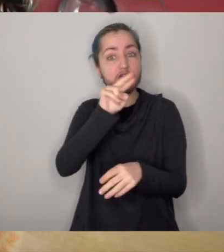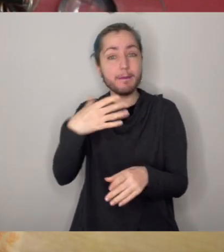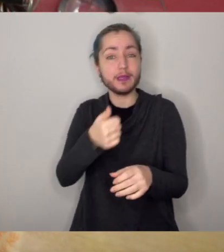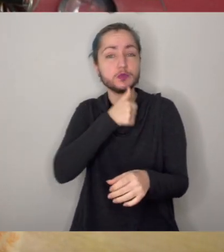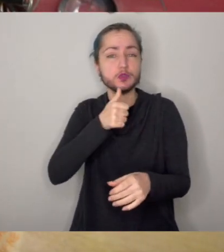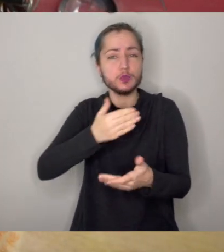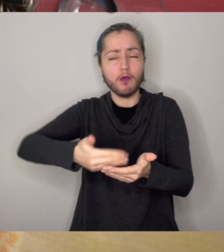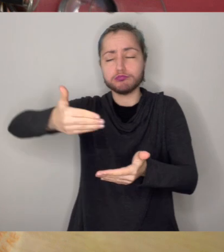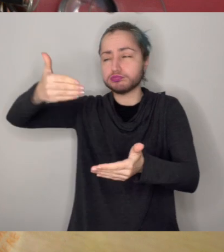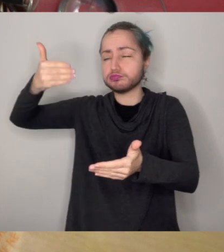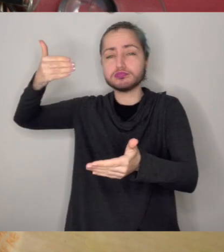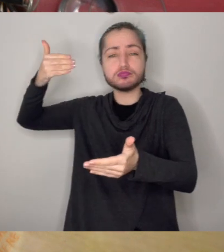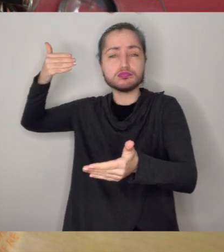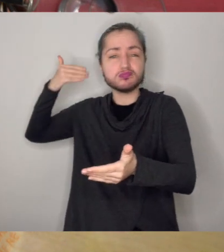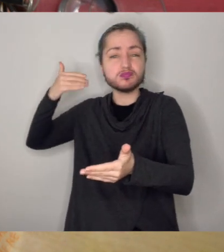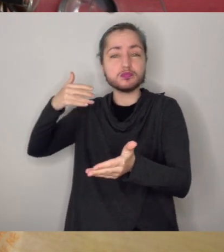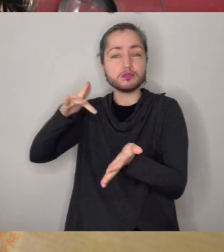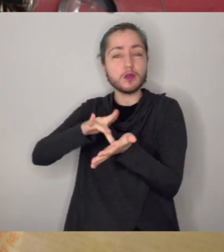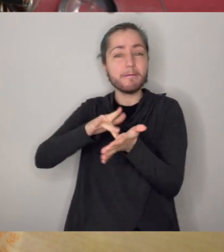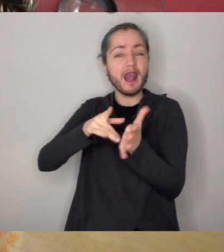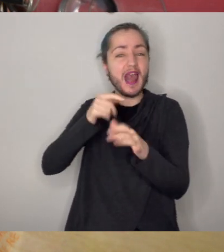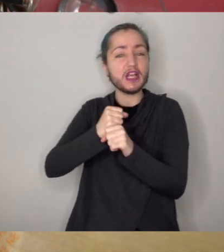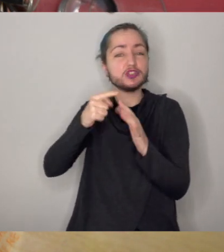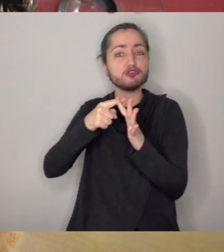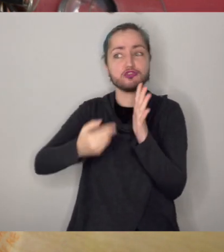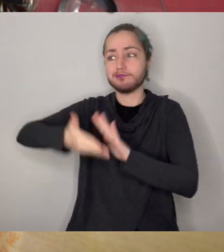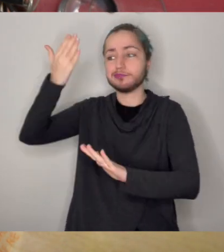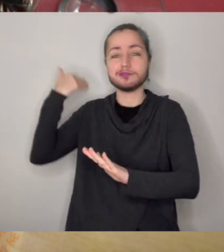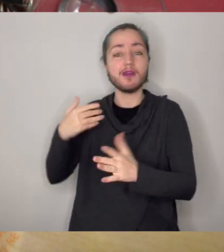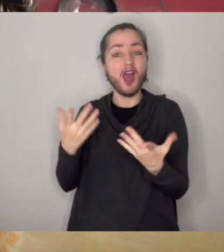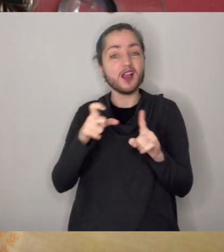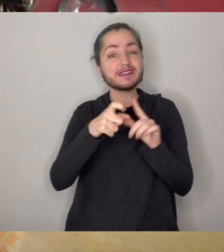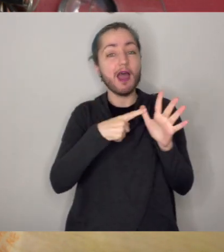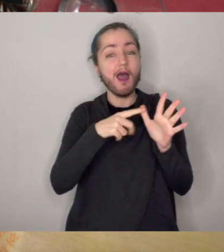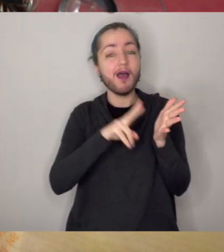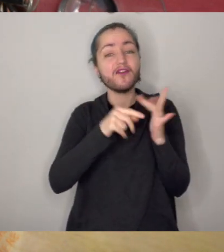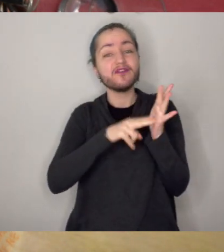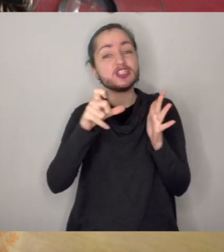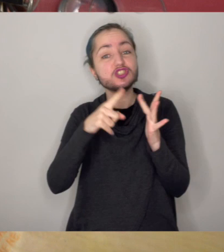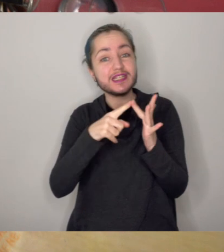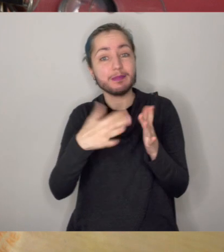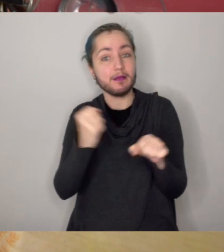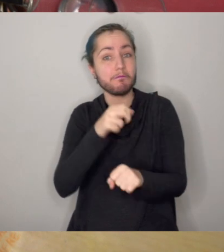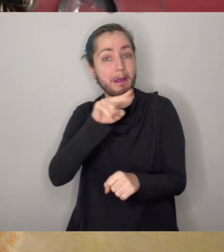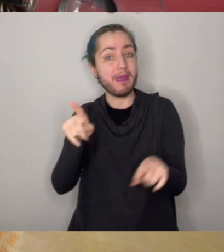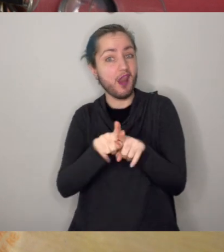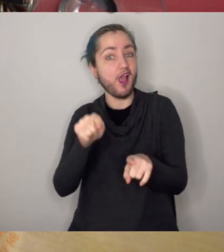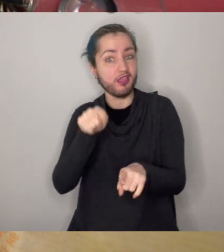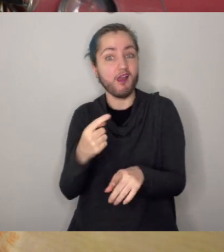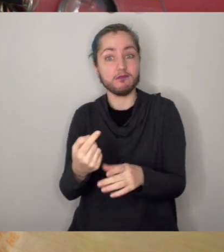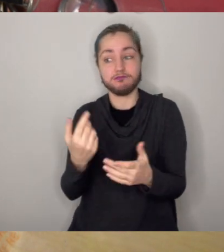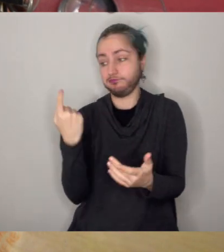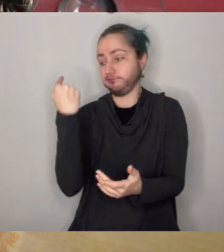and that is a technique that's been used to make paint since like the Middle Ages, what Leonardo da Vinci used to make paint.